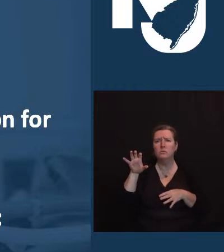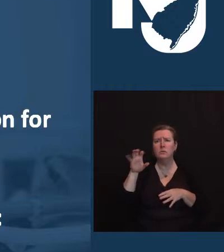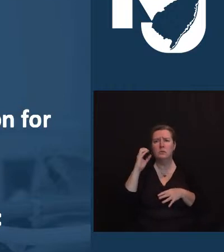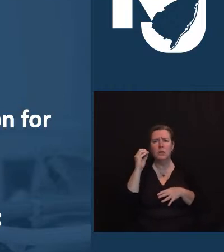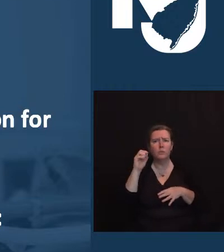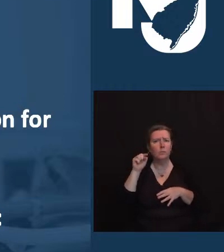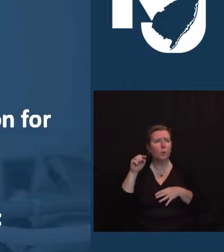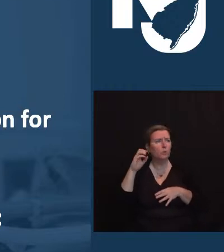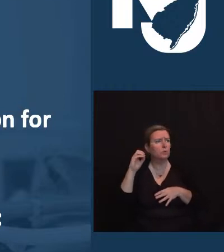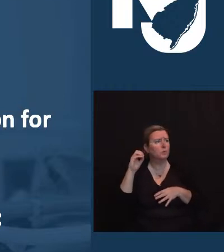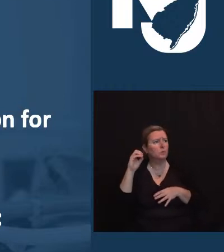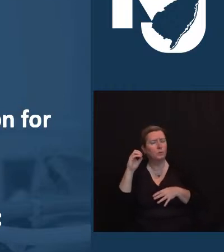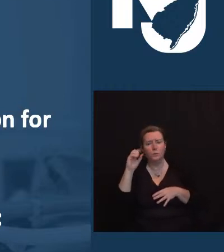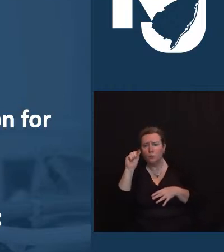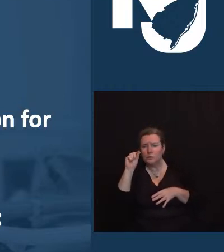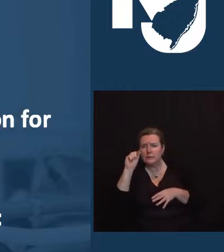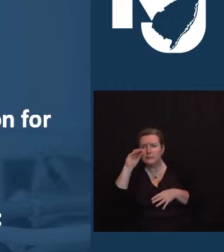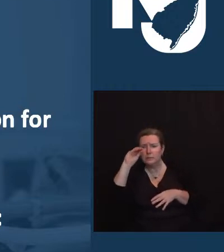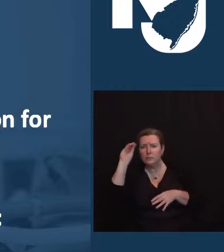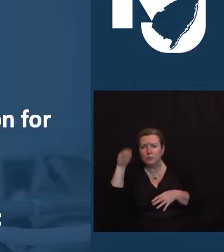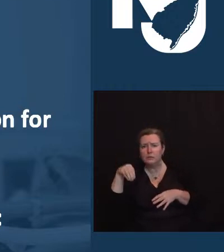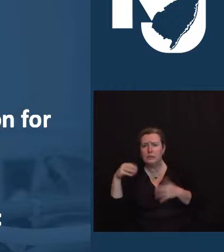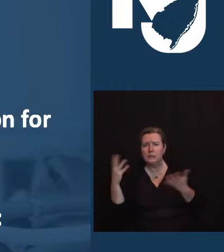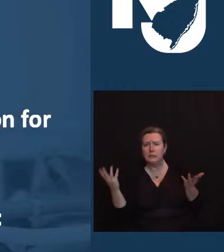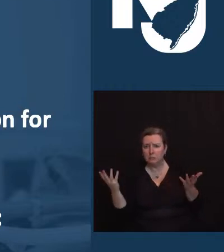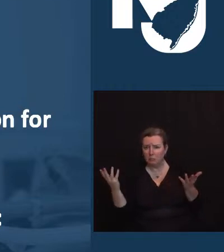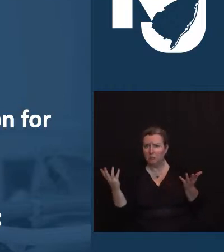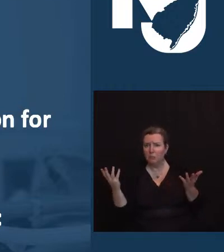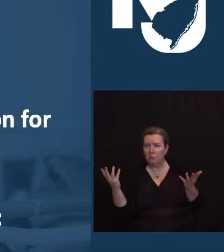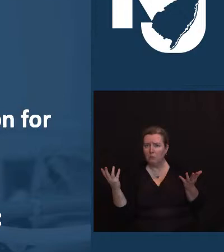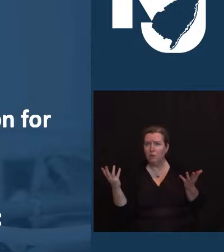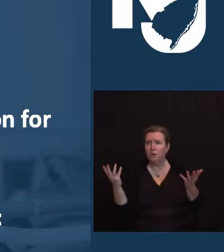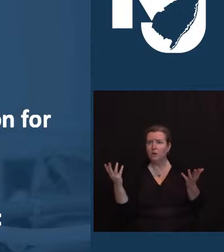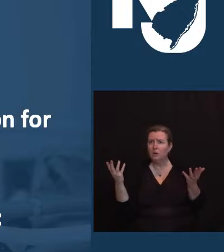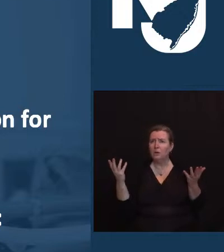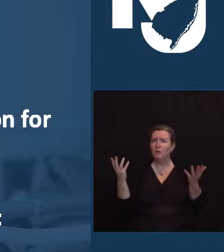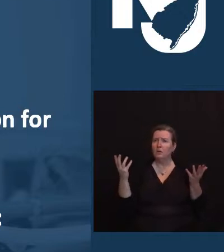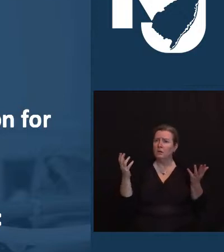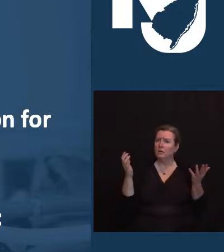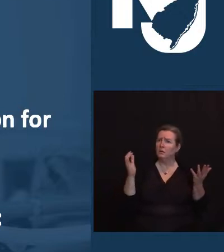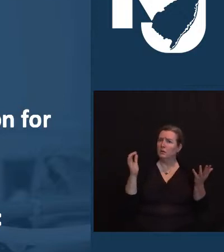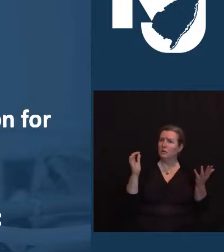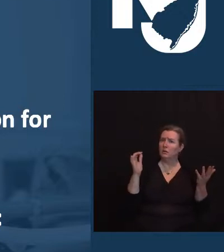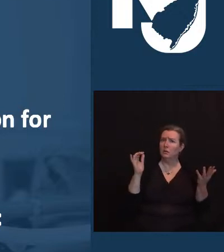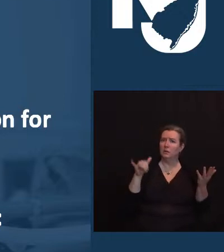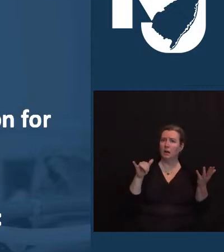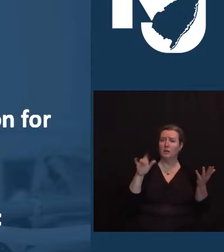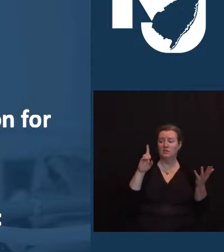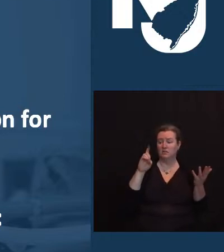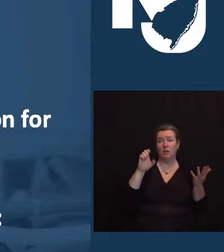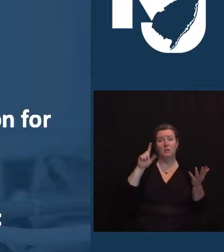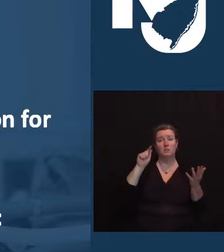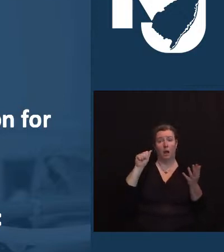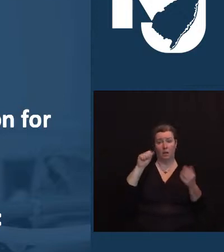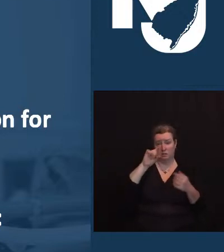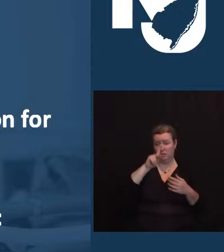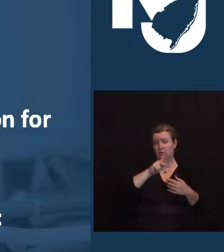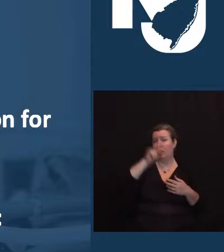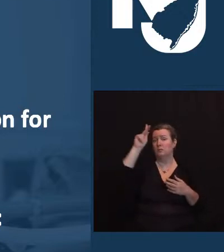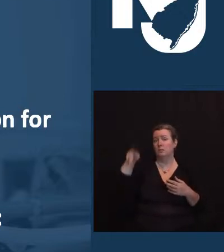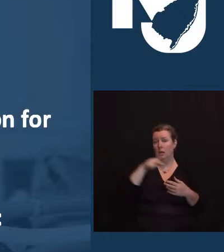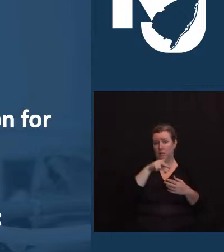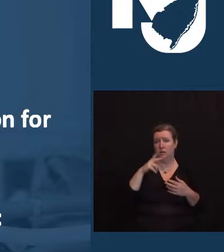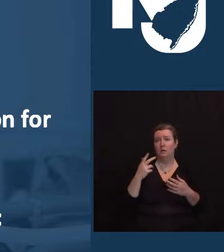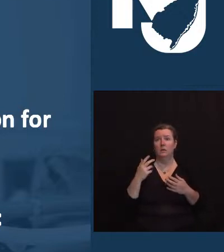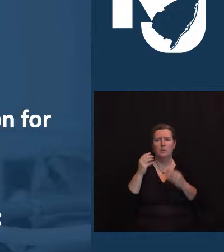0.2%. Now, yes, as the Delta variant continues its rampage, we are seeing an increase in the number of breakthrough cases. However,